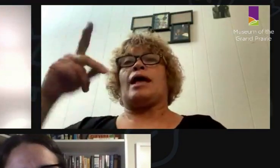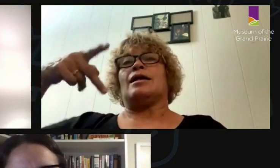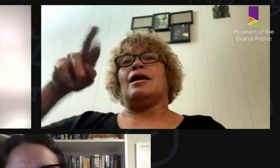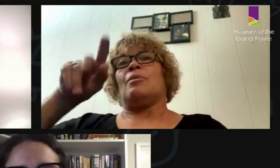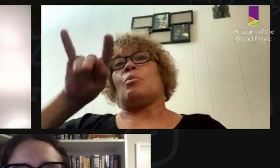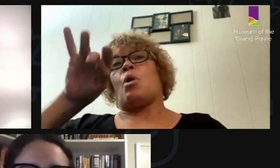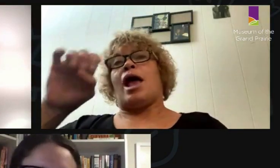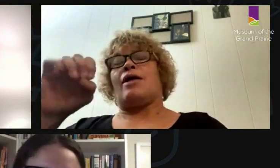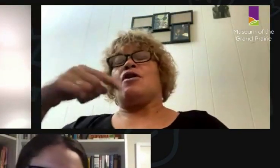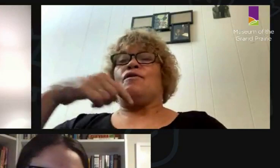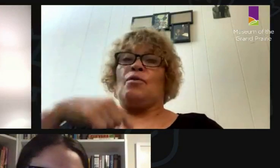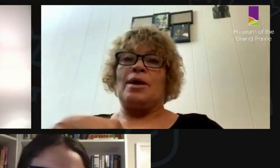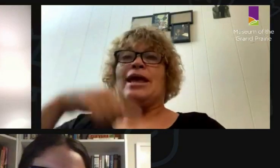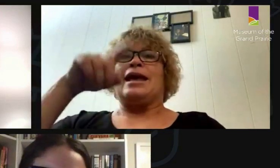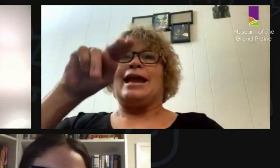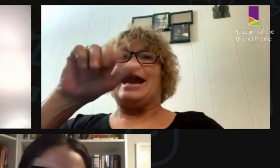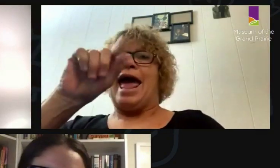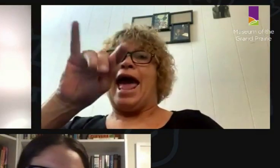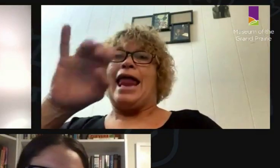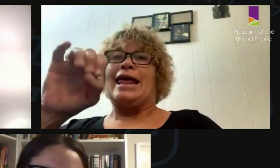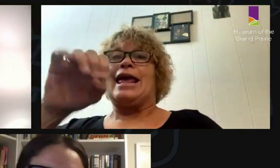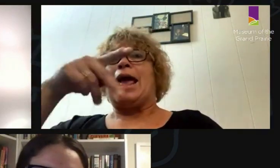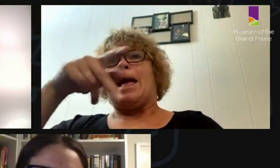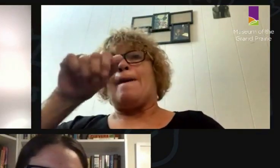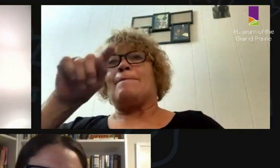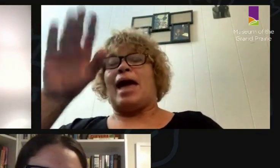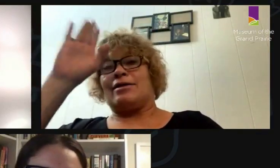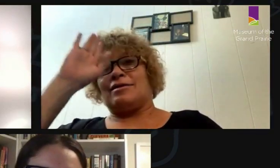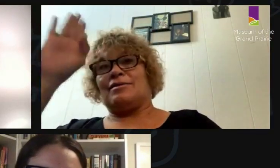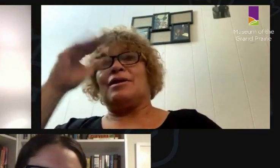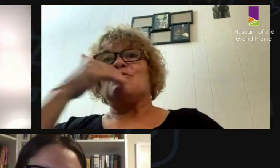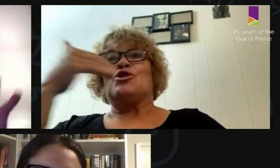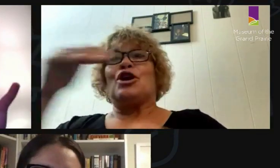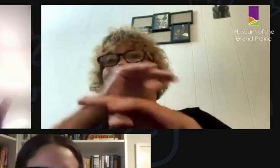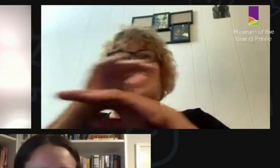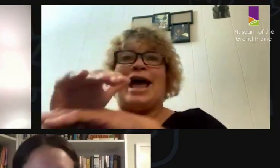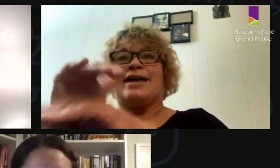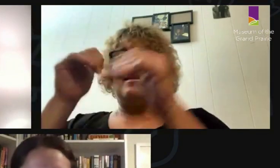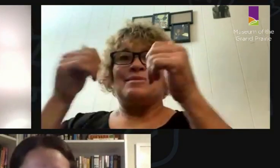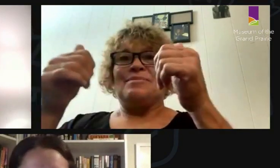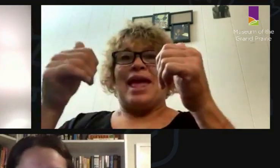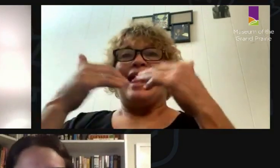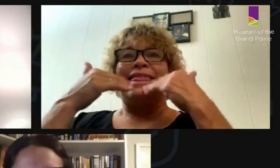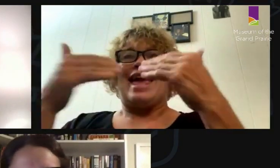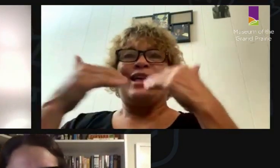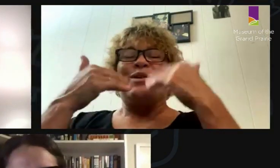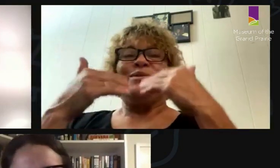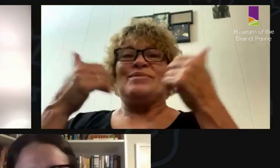Rose, for myself, we will call it a night. Until next time. Thank you.